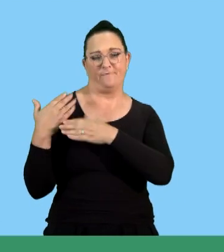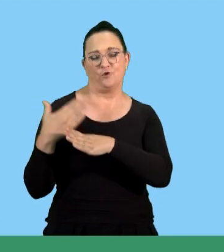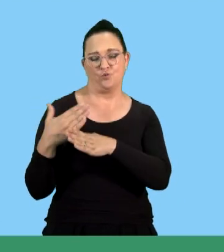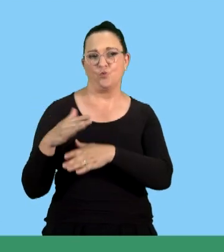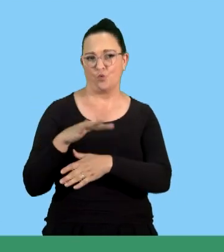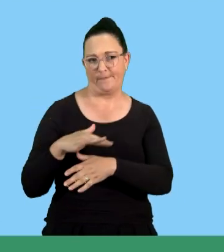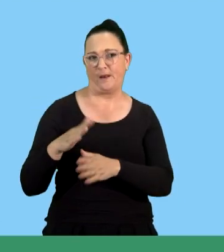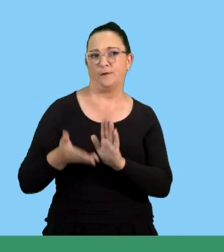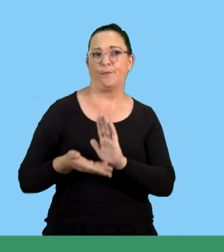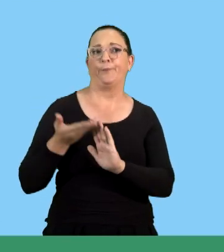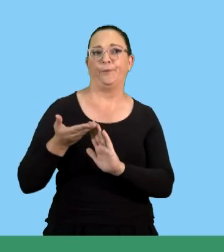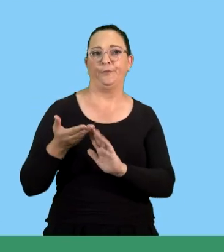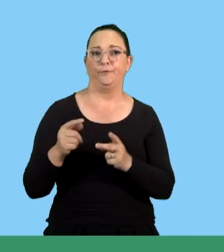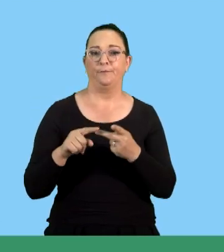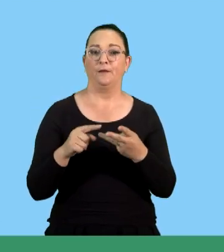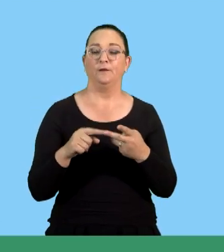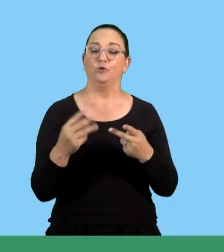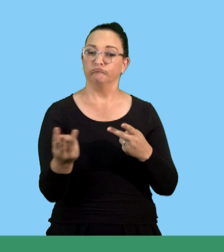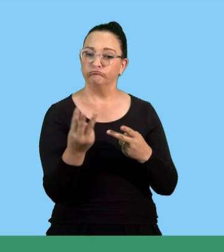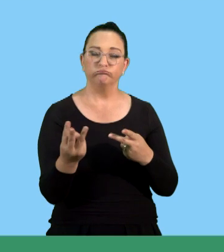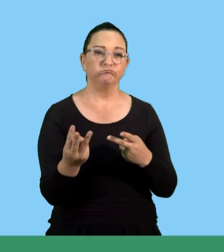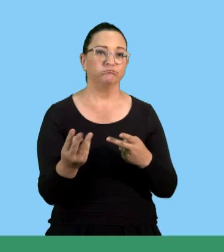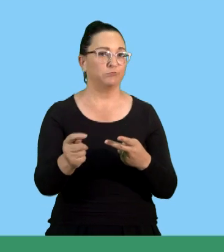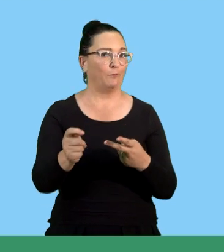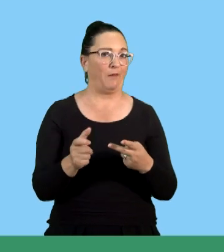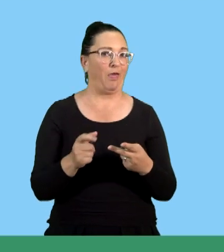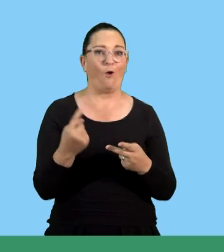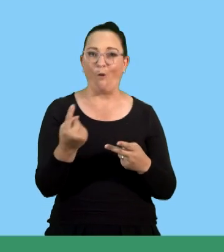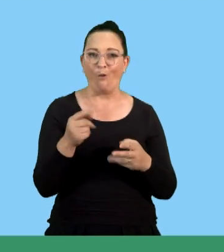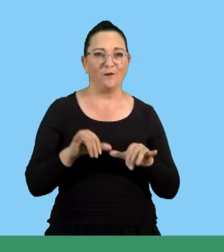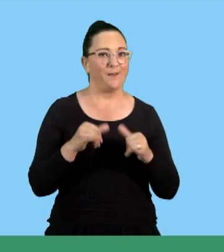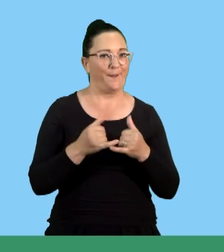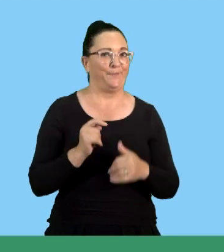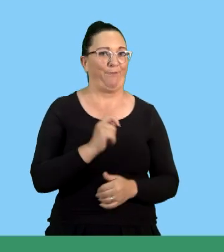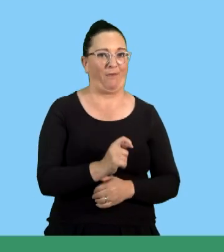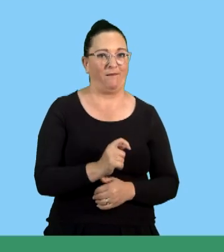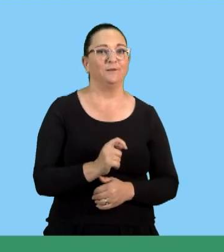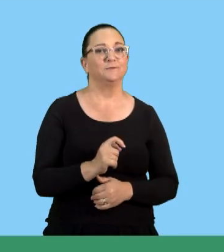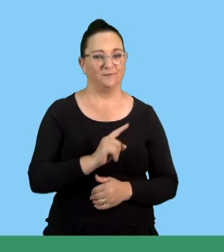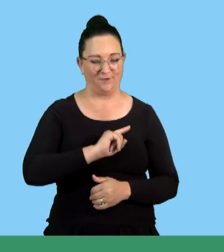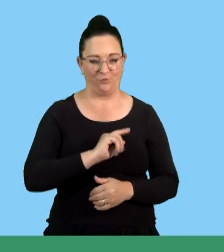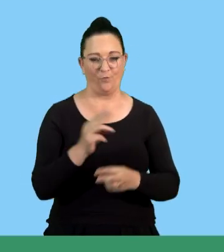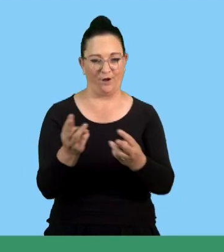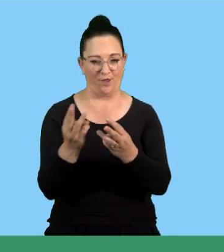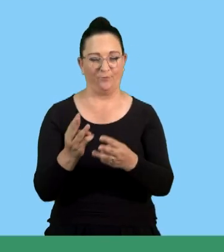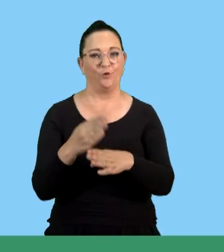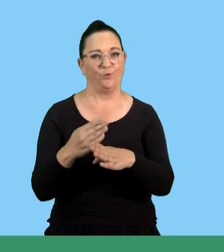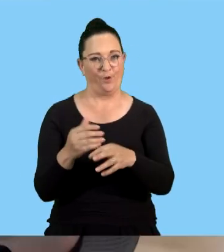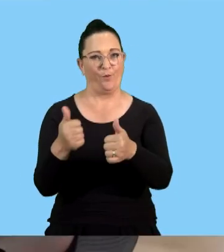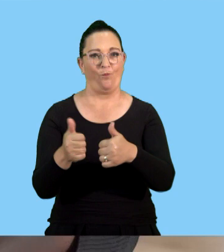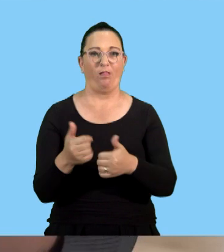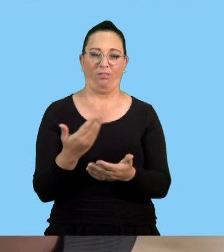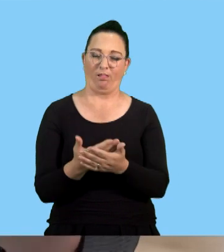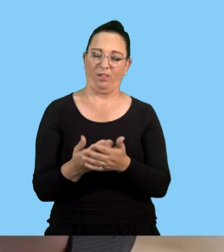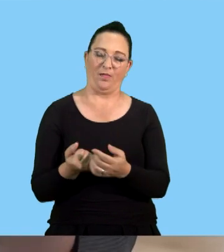safety in the workplace. Employees do not contribute towards the fund. Only the employers contribute. So it's good for employees. They just